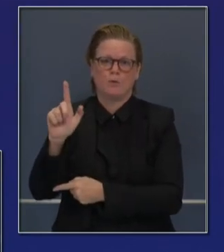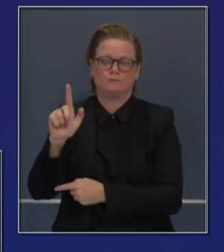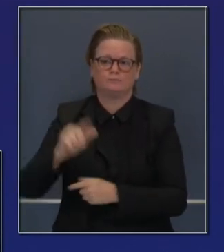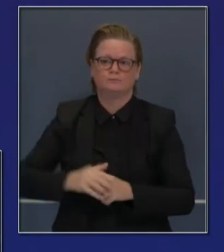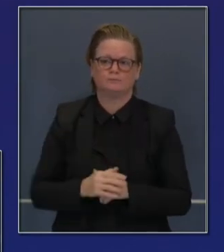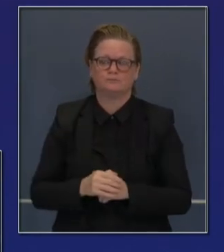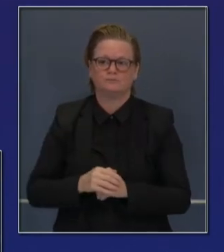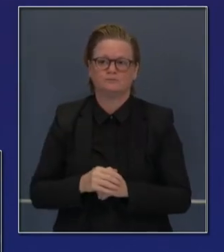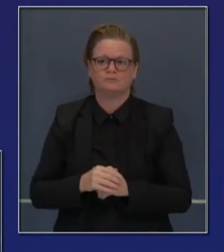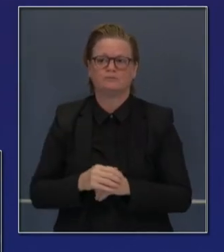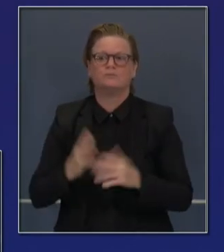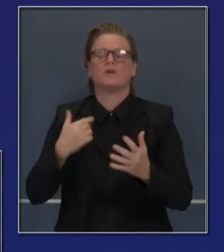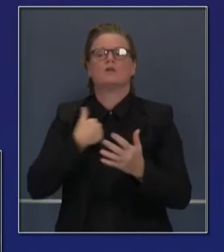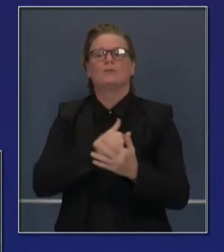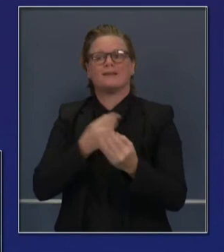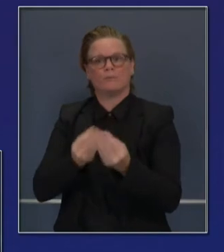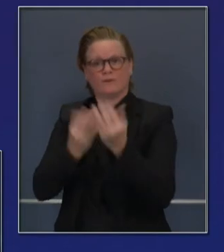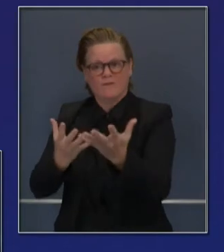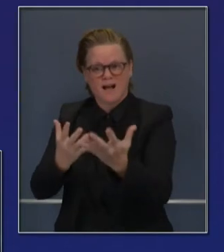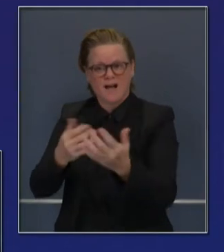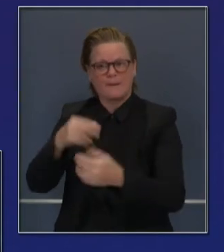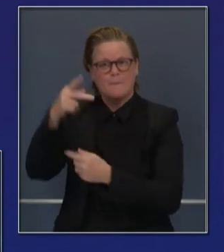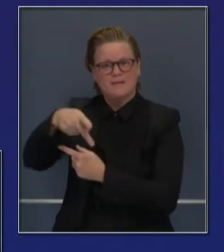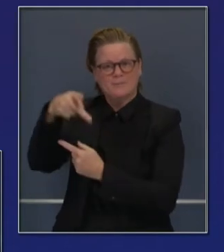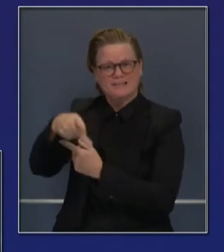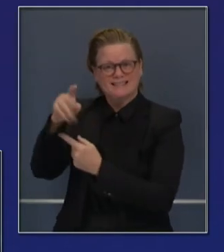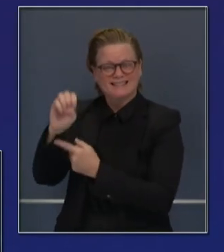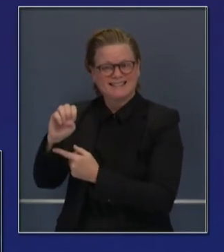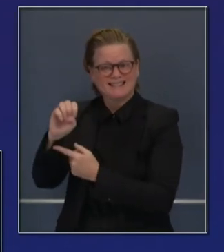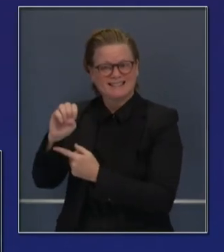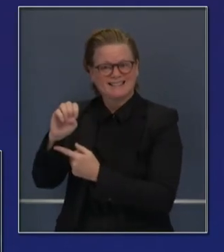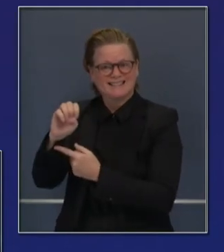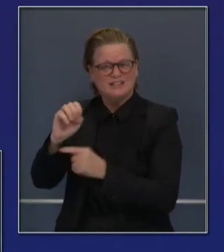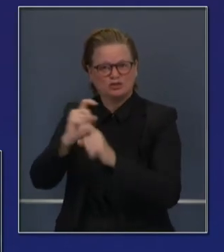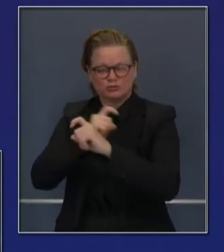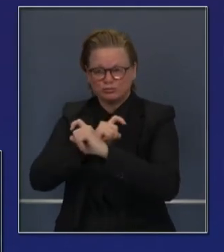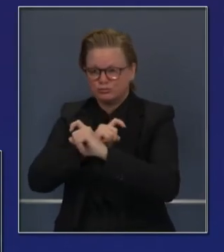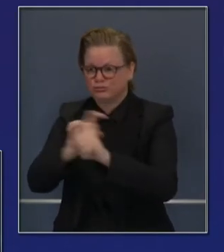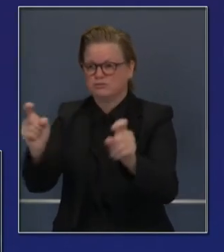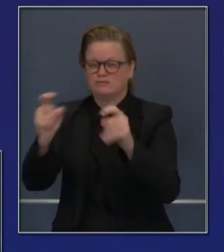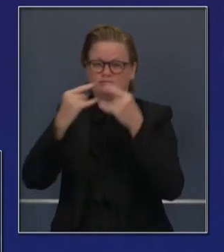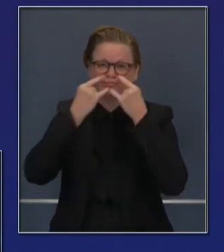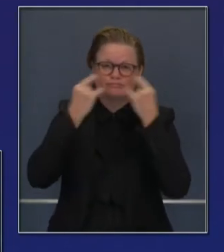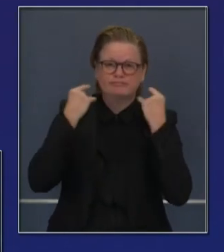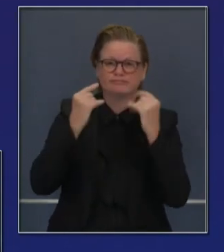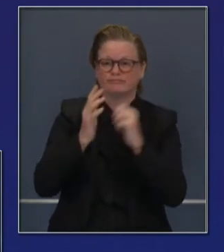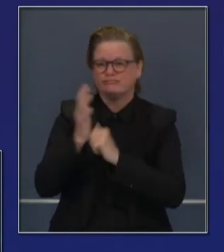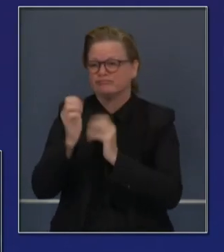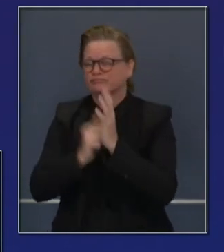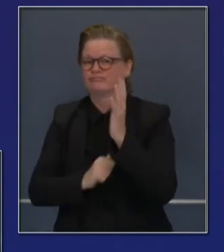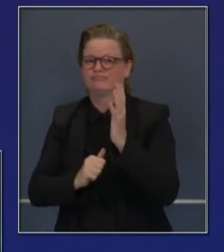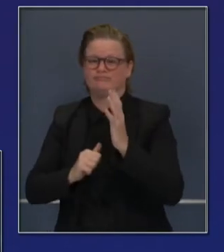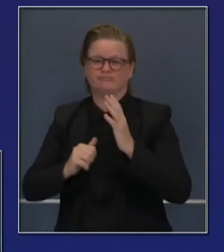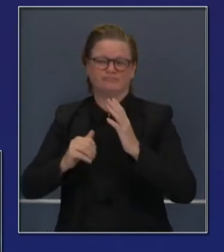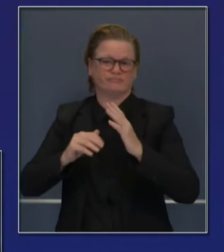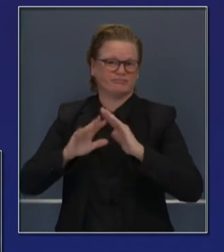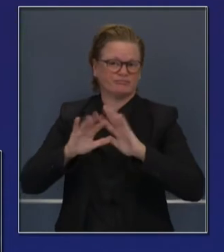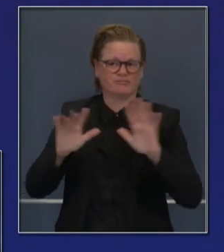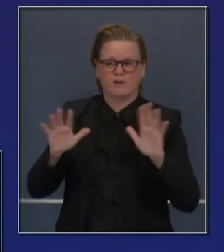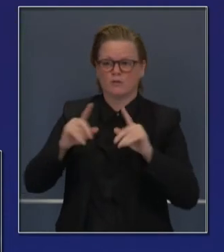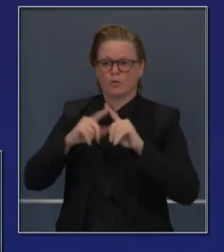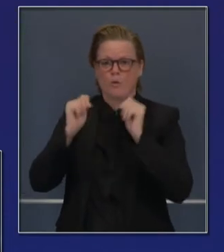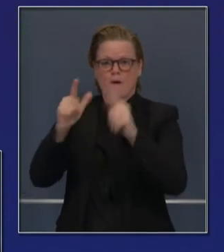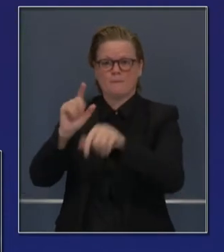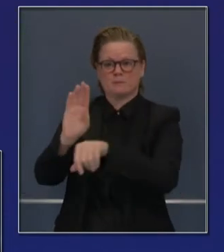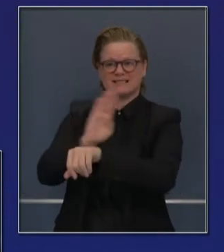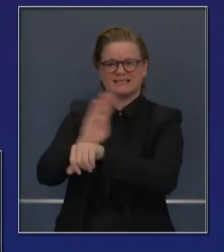PPE, this personal protective gear, to our small businessmen and women free, getting those out so that